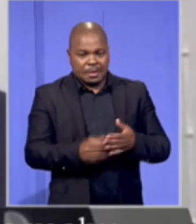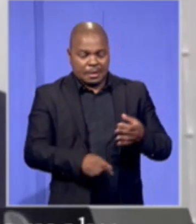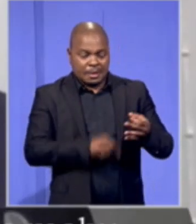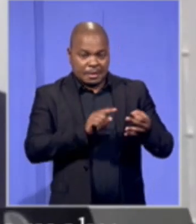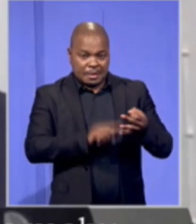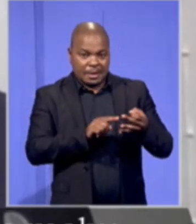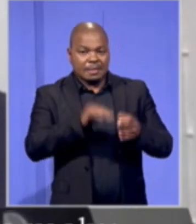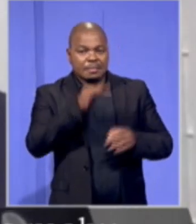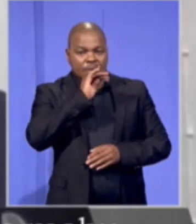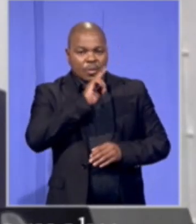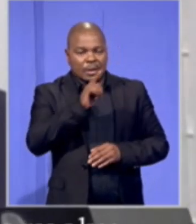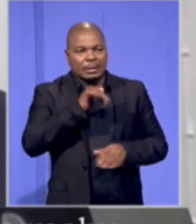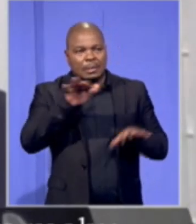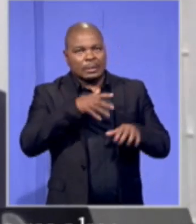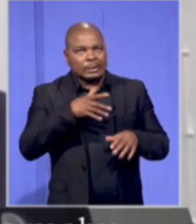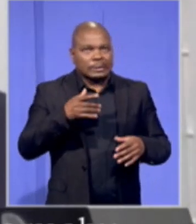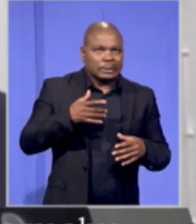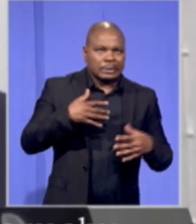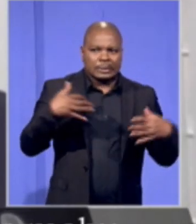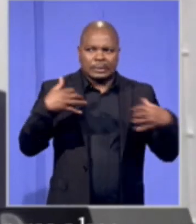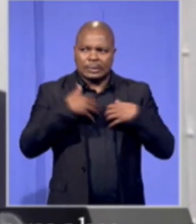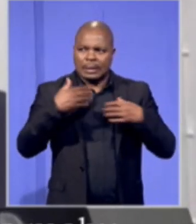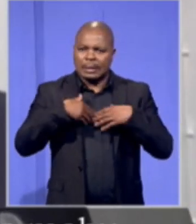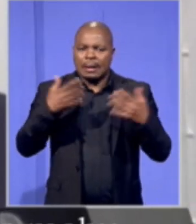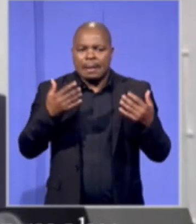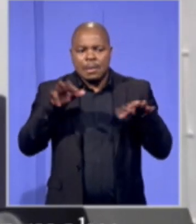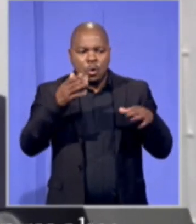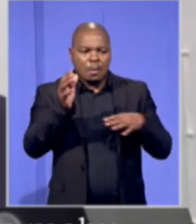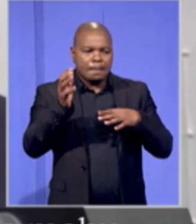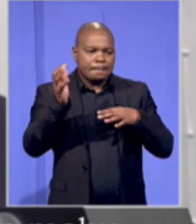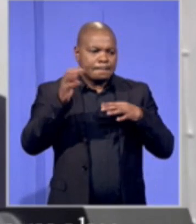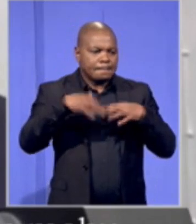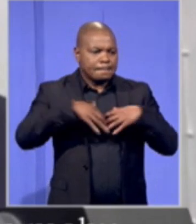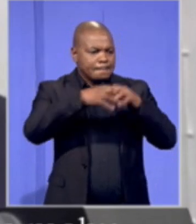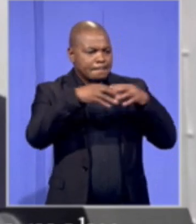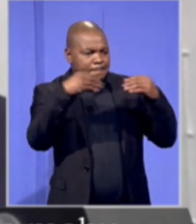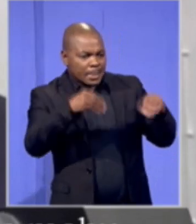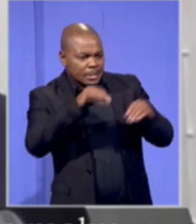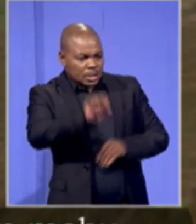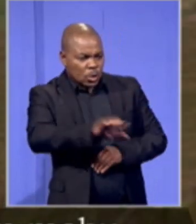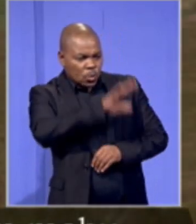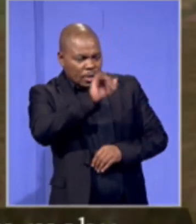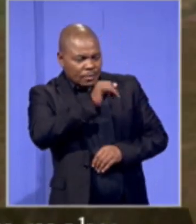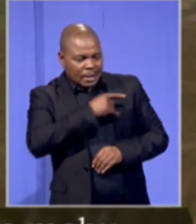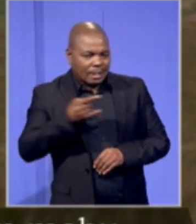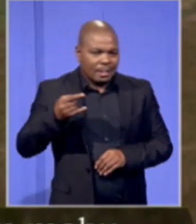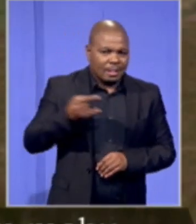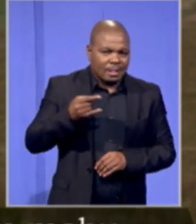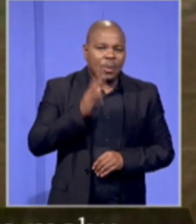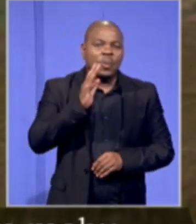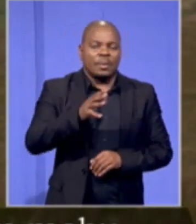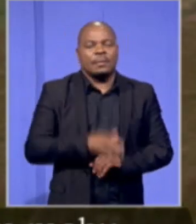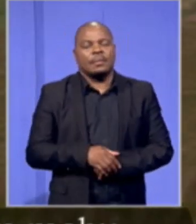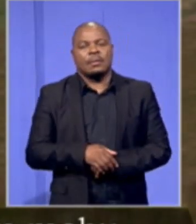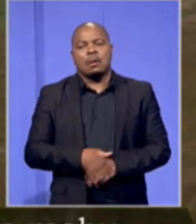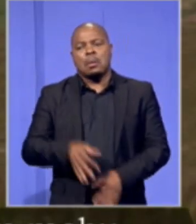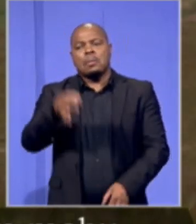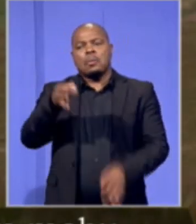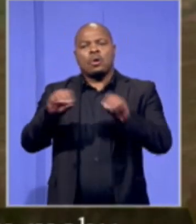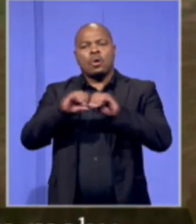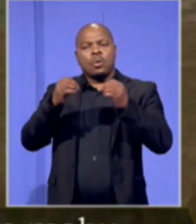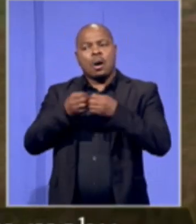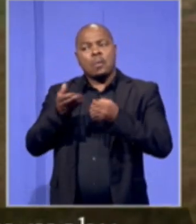increase uncertainty for current investors and for future investors in South Africa. Ka ho le mme ga dipolitiki